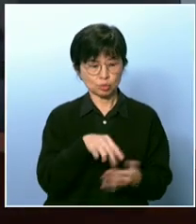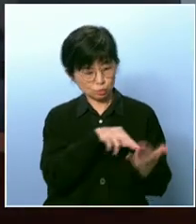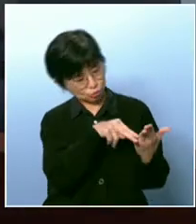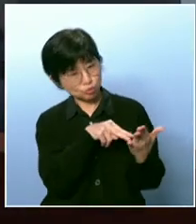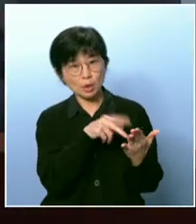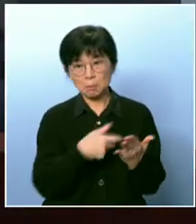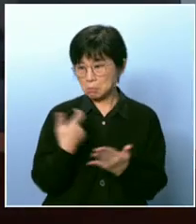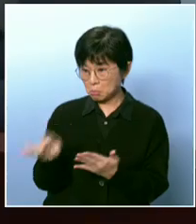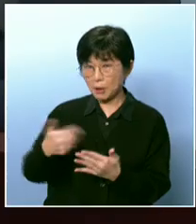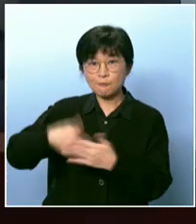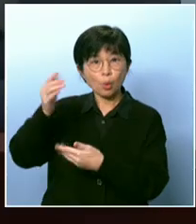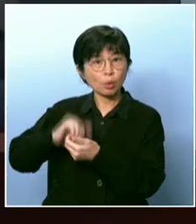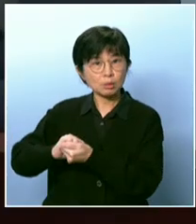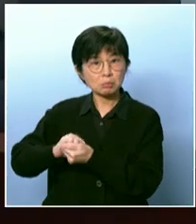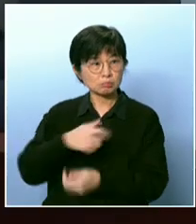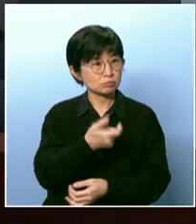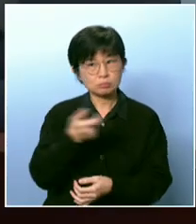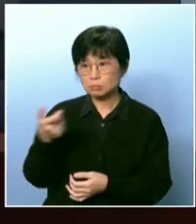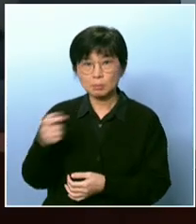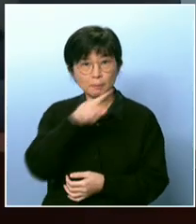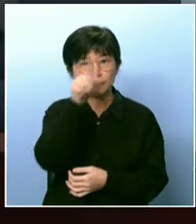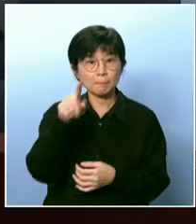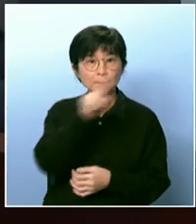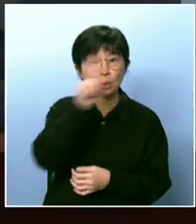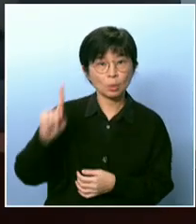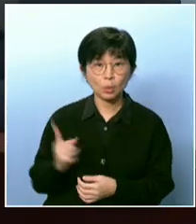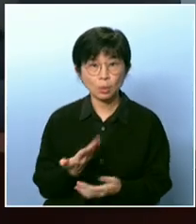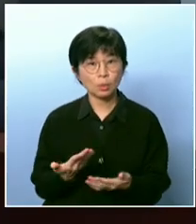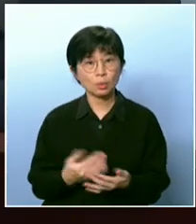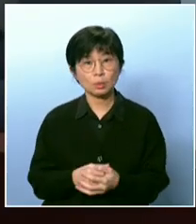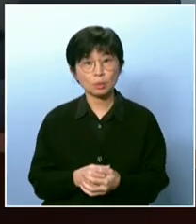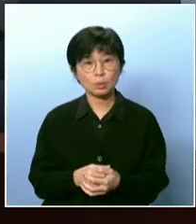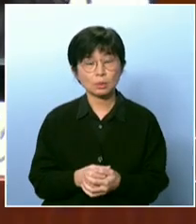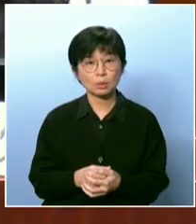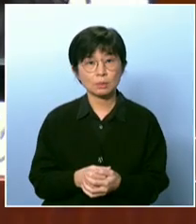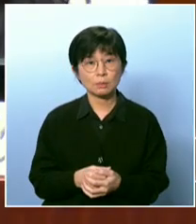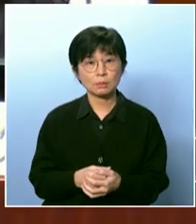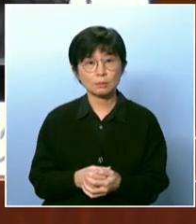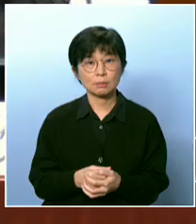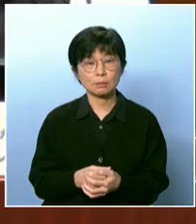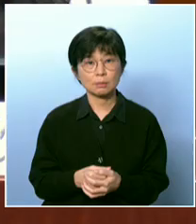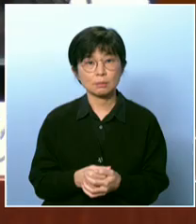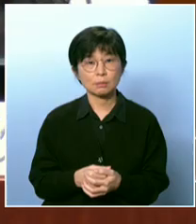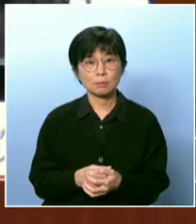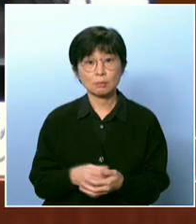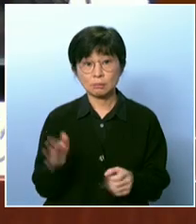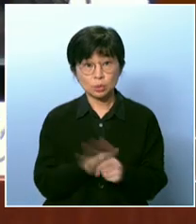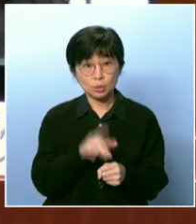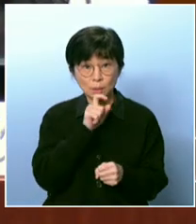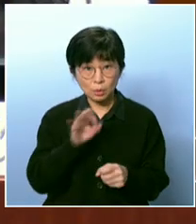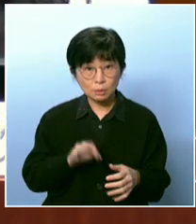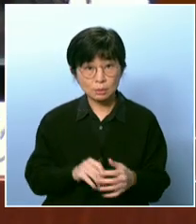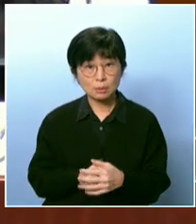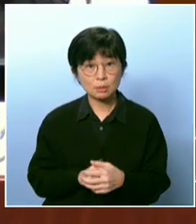I see here it says on cost payable to the Hong Kong Housing Society, so I'm not sure if it's for the operators or the Hong Kong